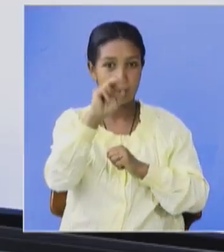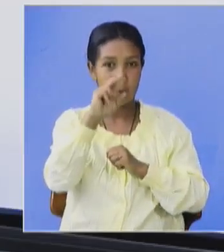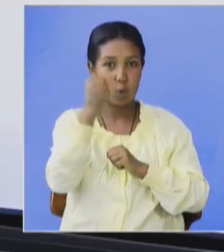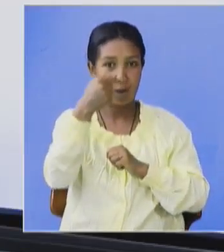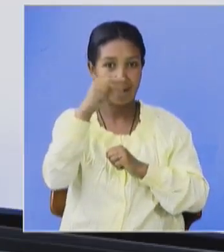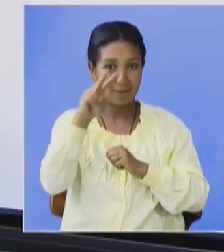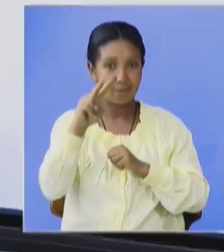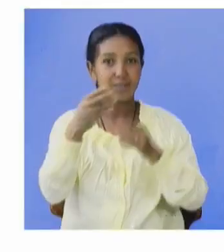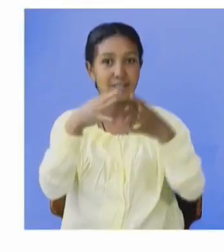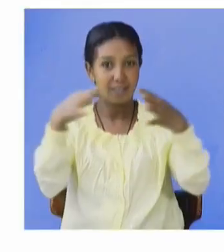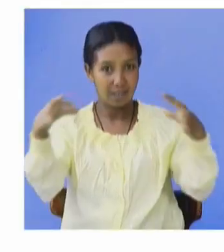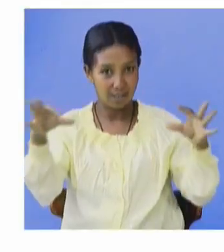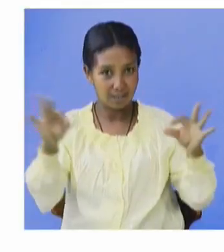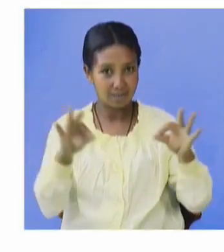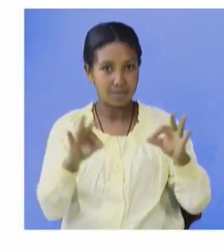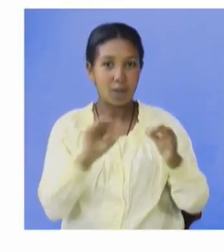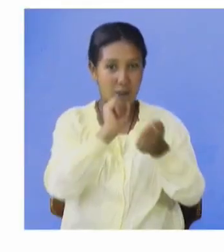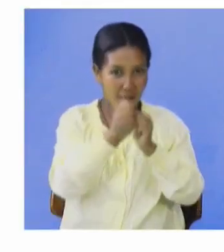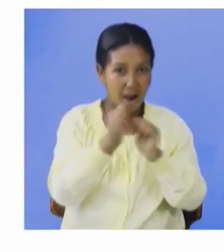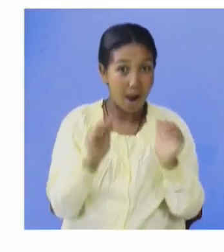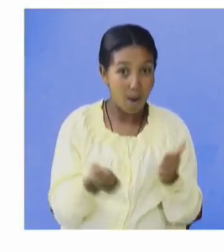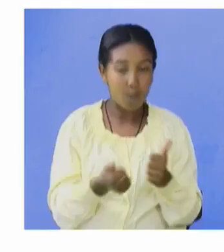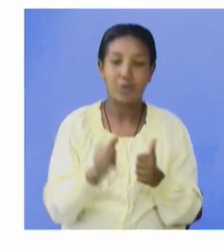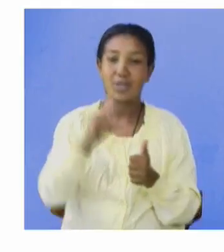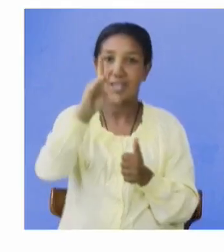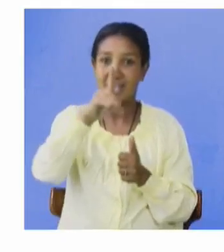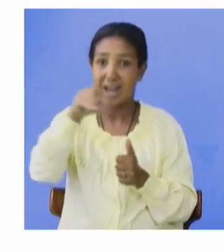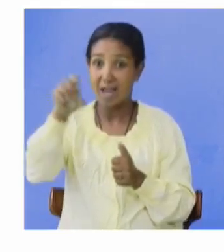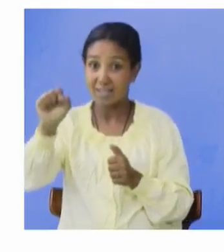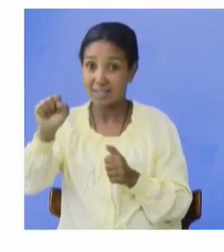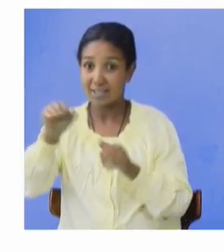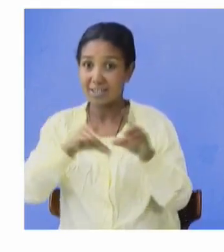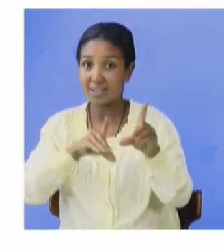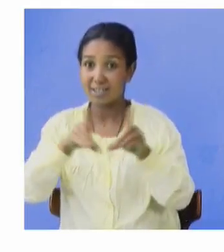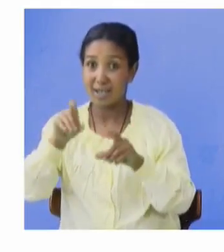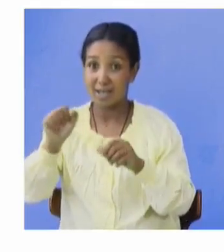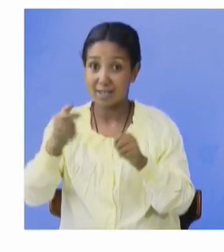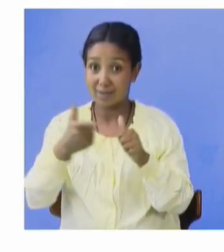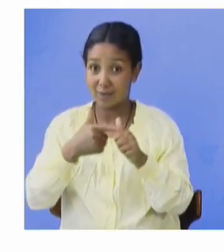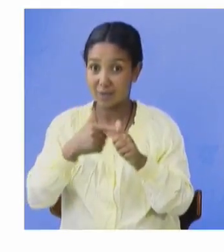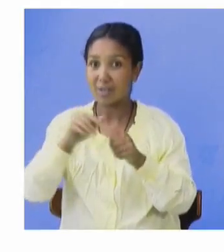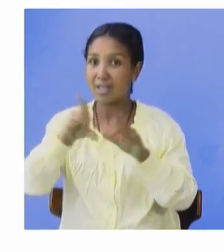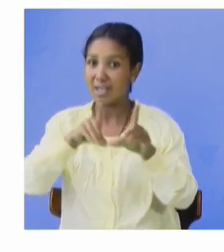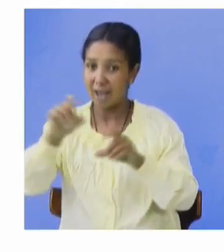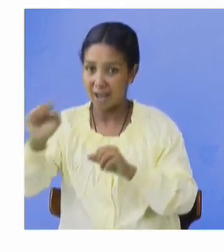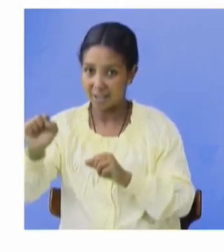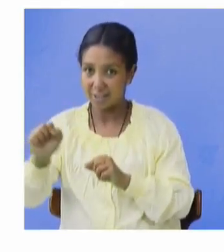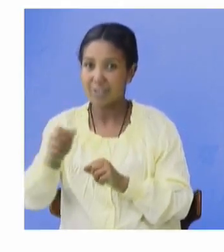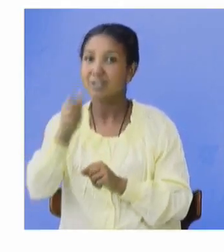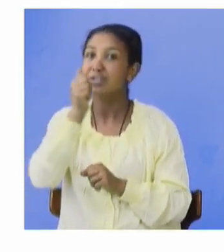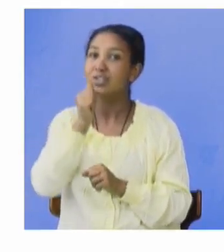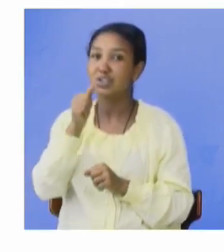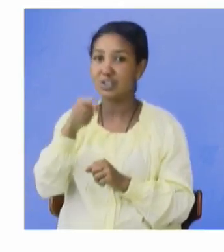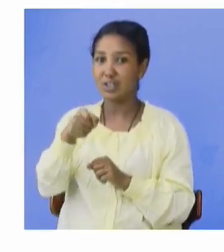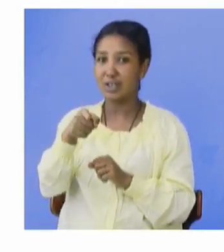here is does. So here is the first. Does